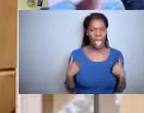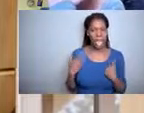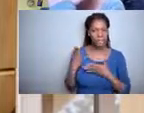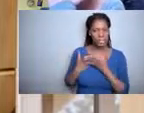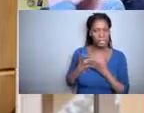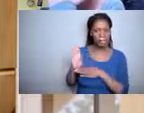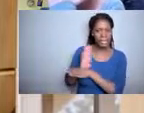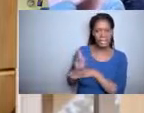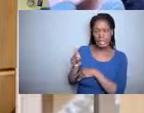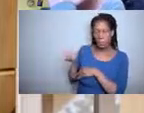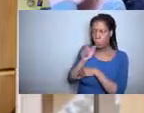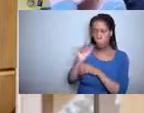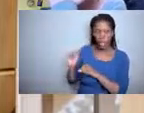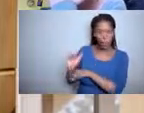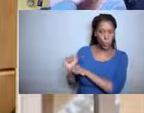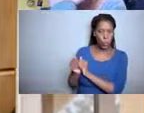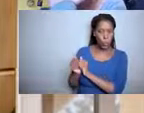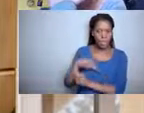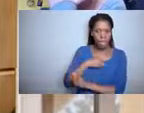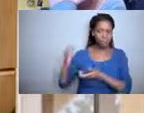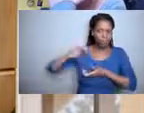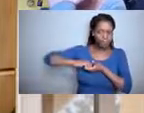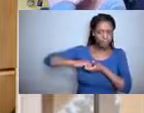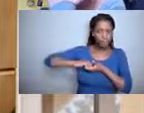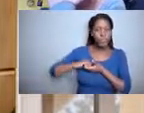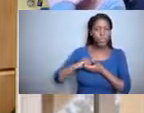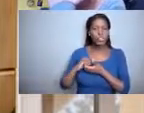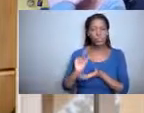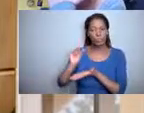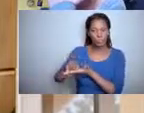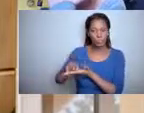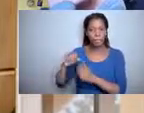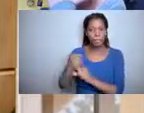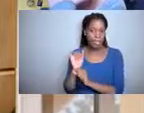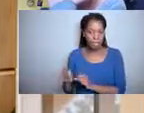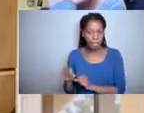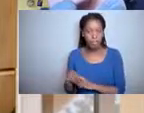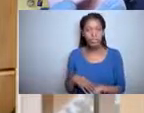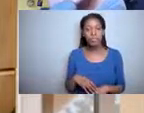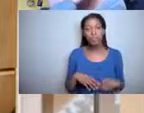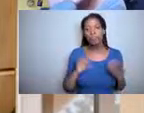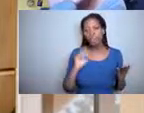make that come true as well so there are a number of ways in which we can go about getting that digital file um